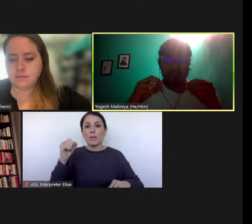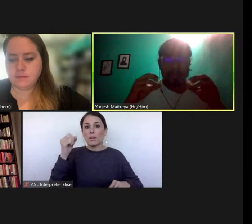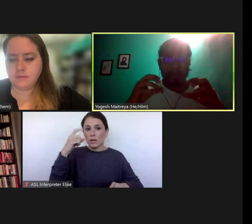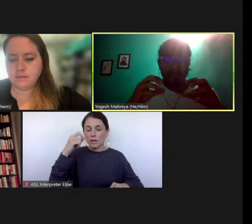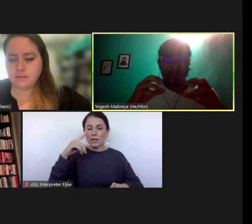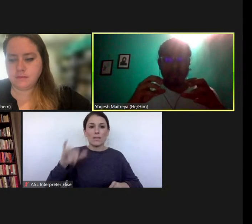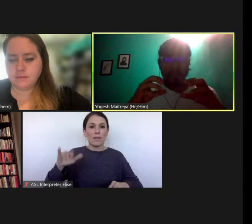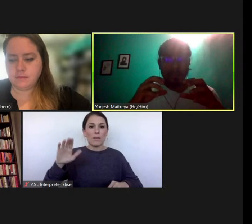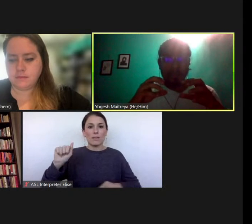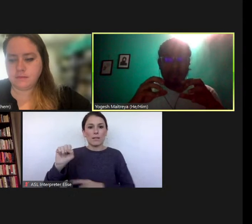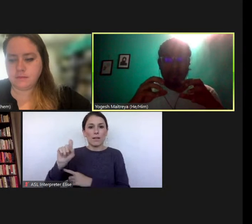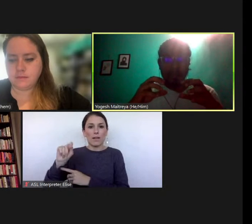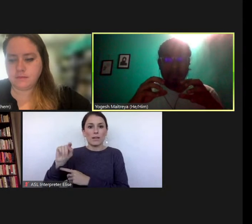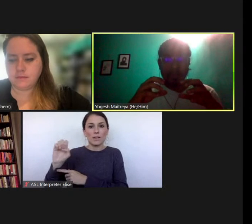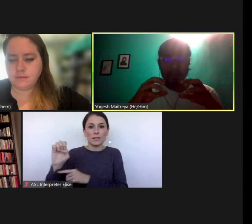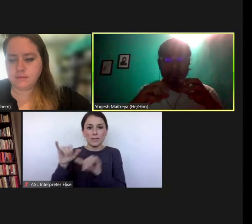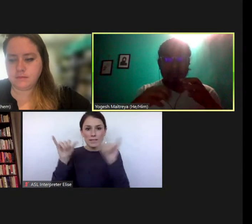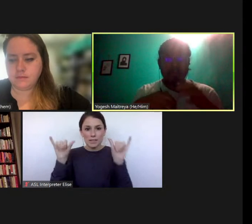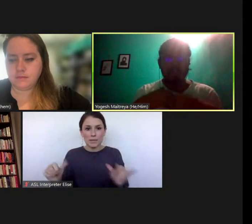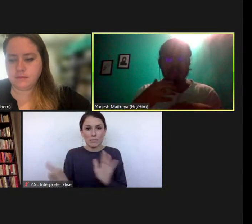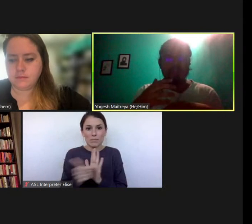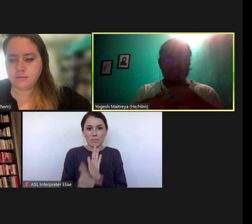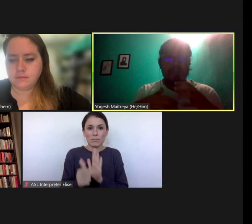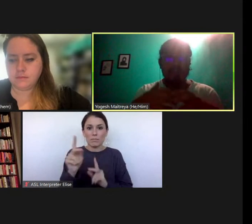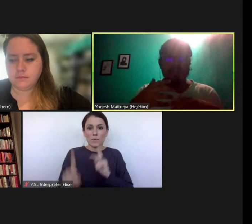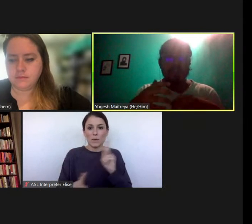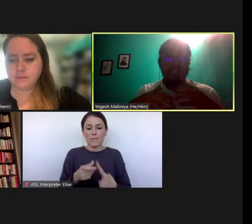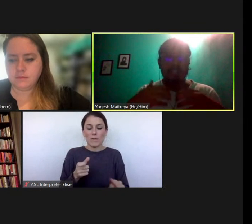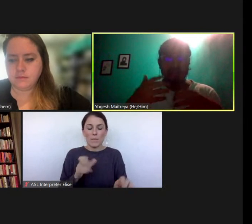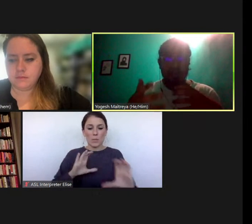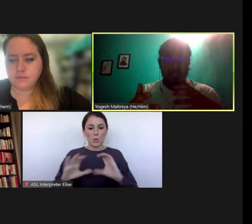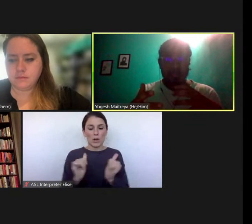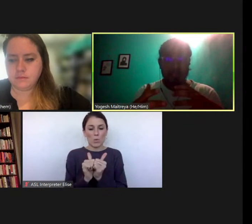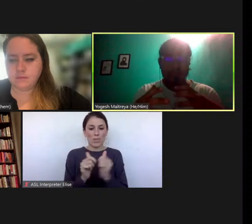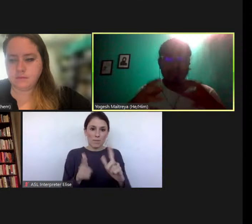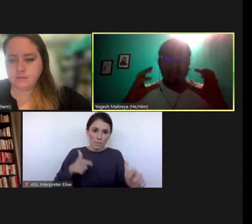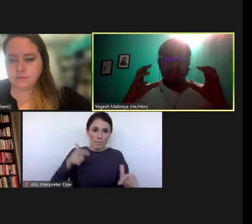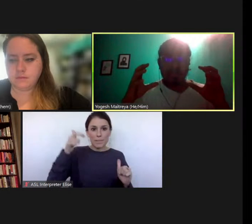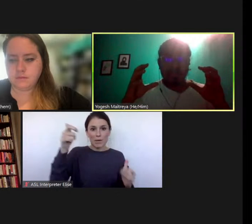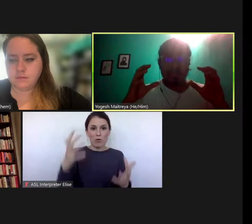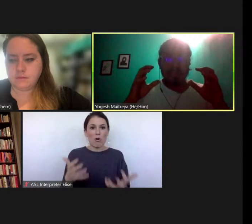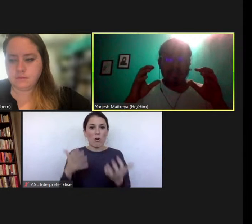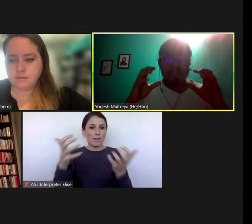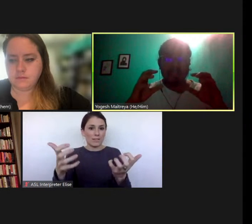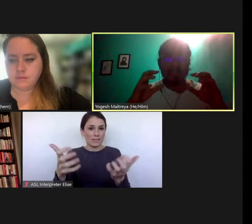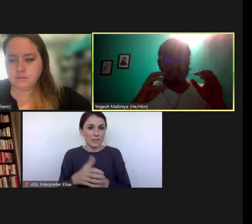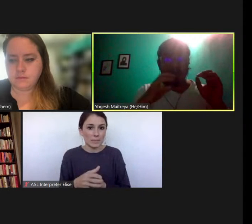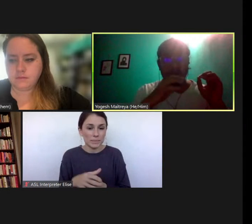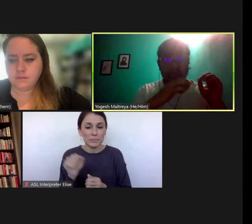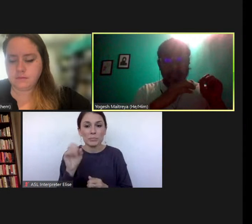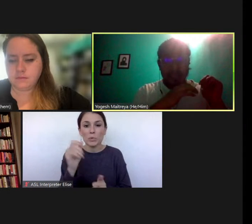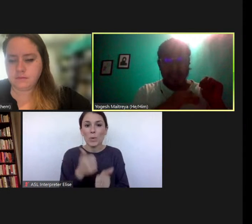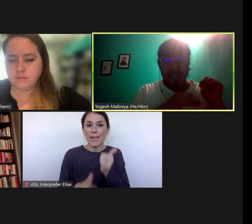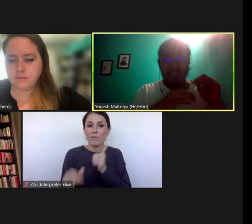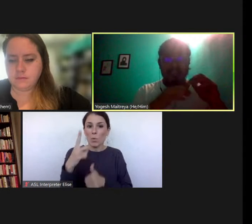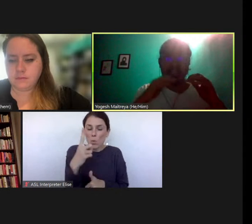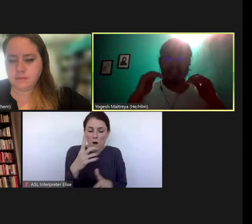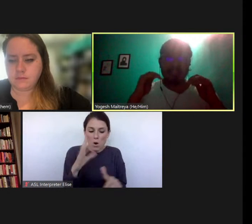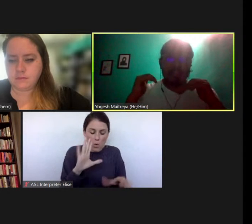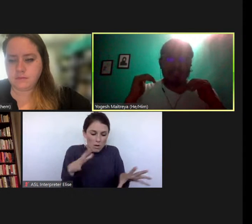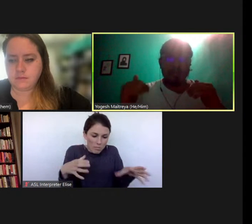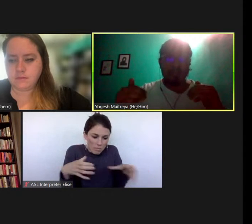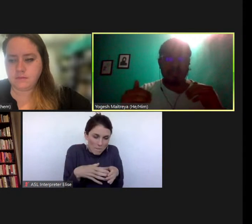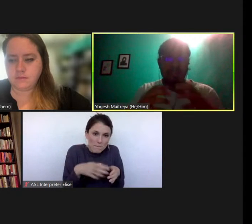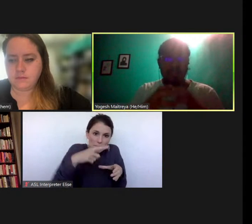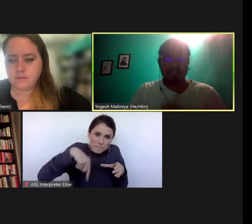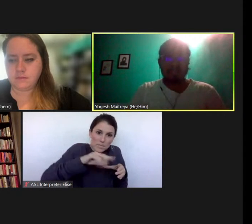prohibits people from communicating with the larger audience. So everybody lives for their caste